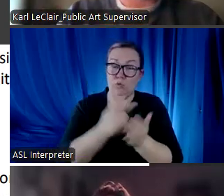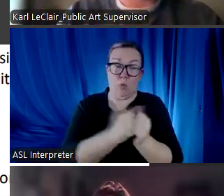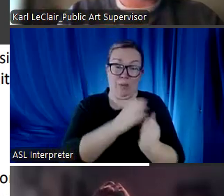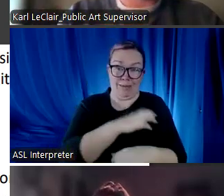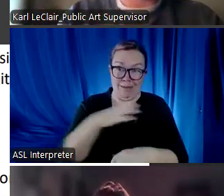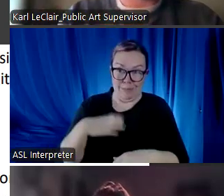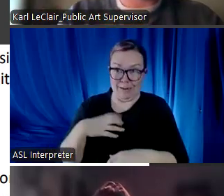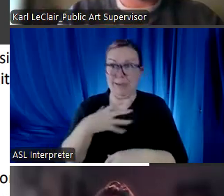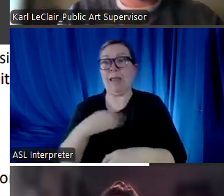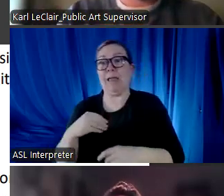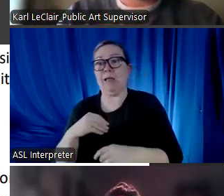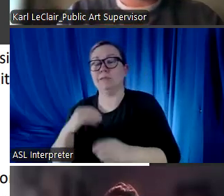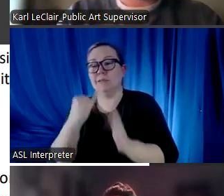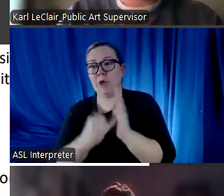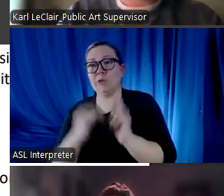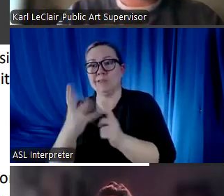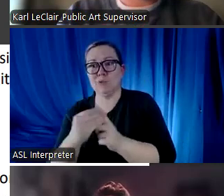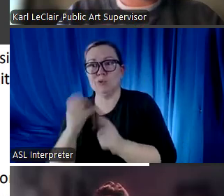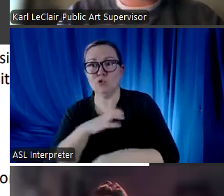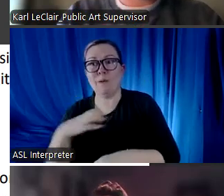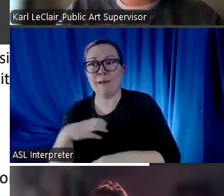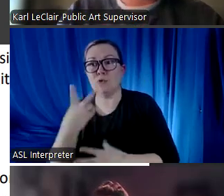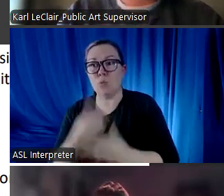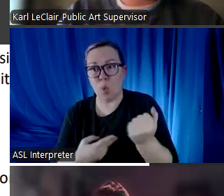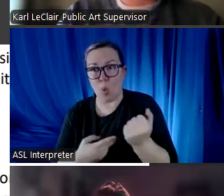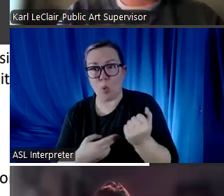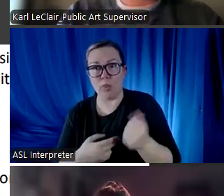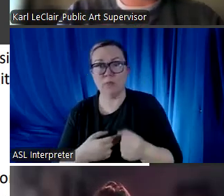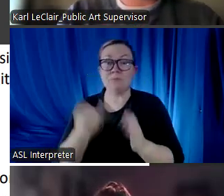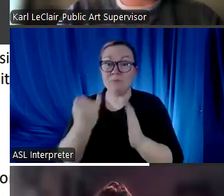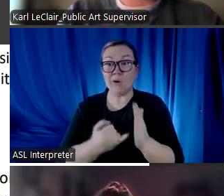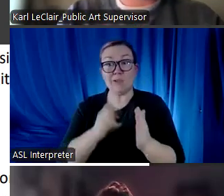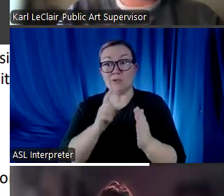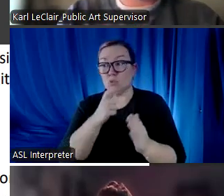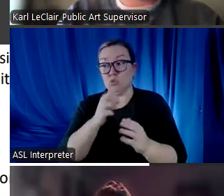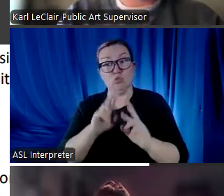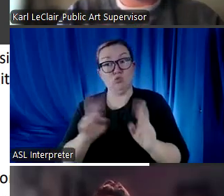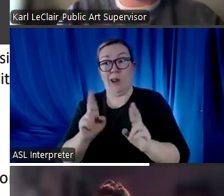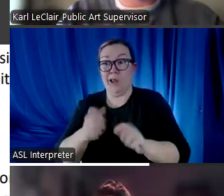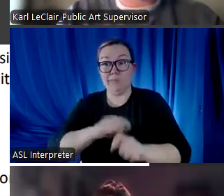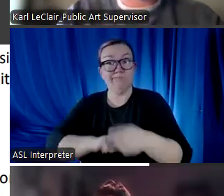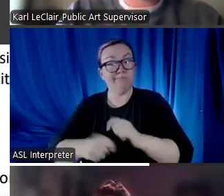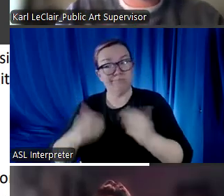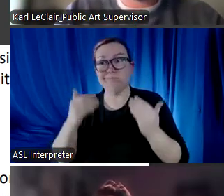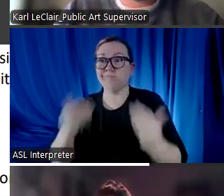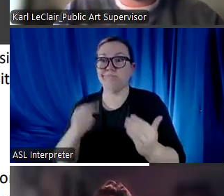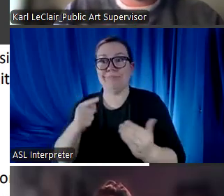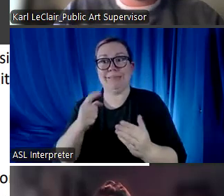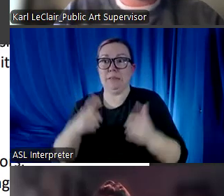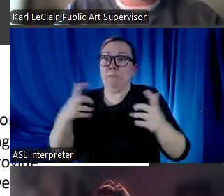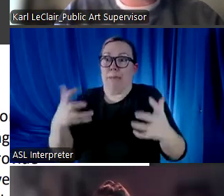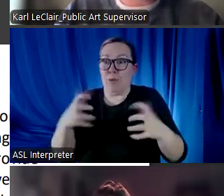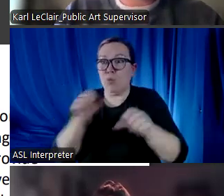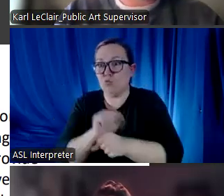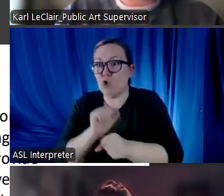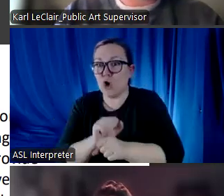the Arts and Culture Council. And an artist that is ready to take on this level and scope of work.